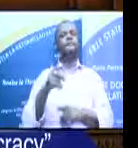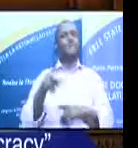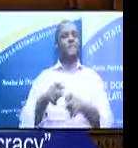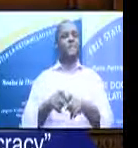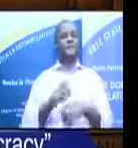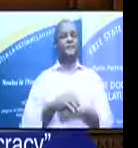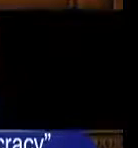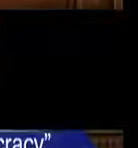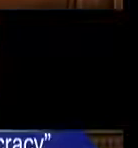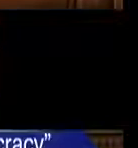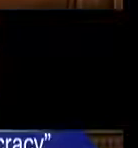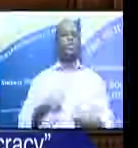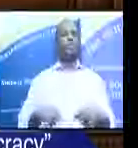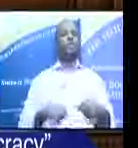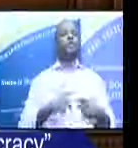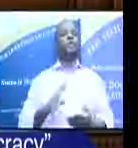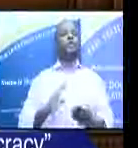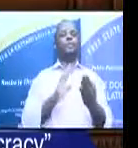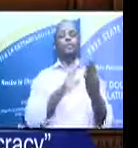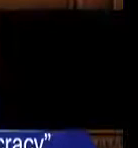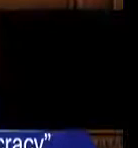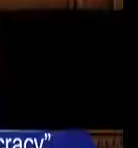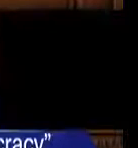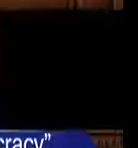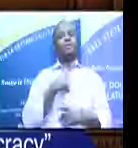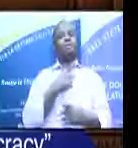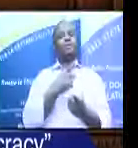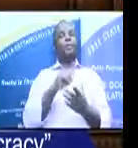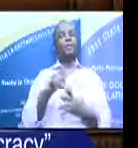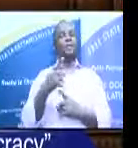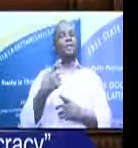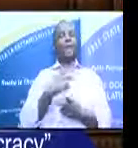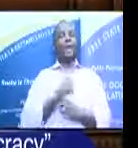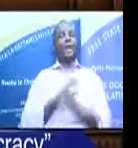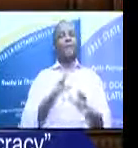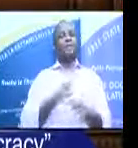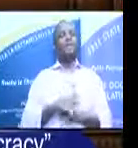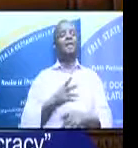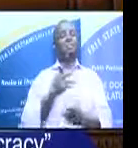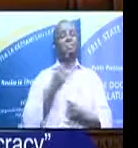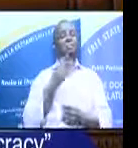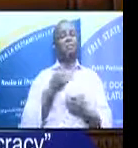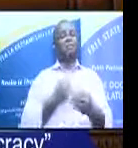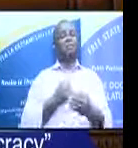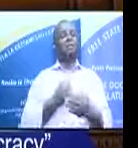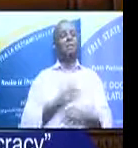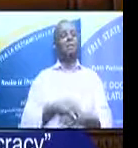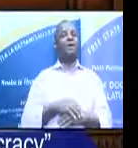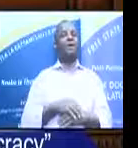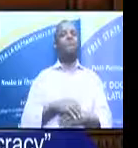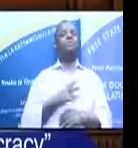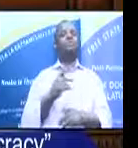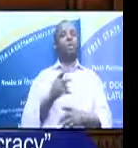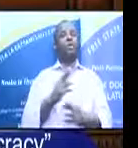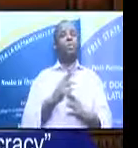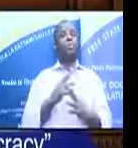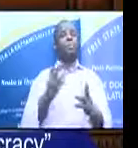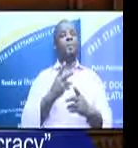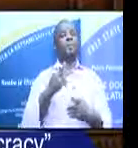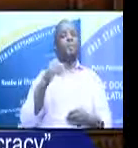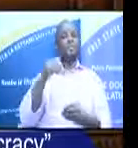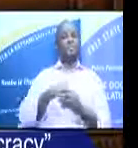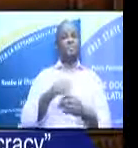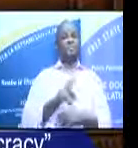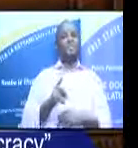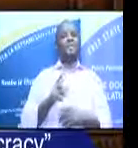And that's why you are opposing it. And we made this point earlier on, and we are making it now. We hope that those who voted you in